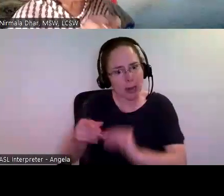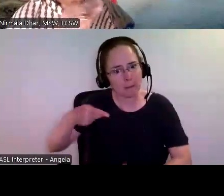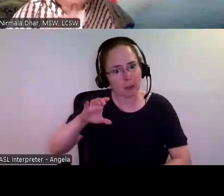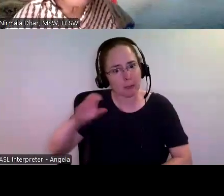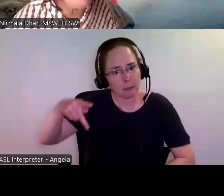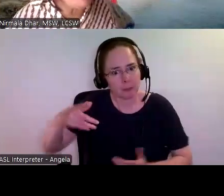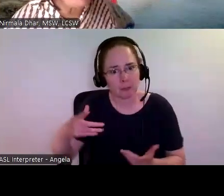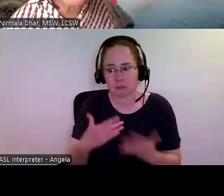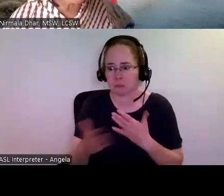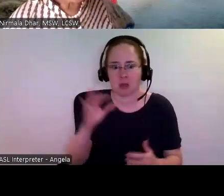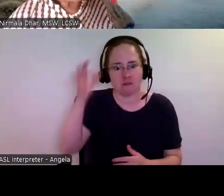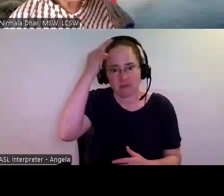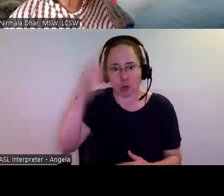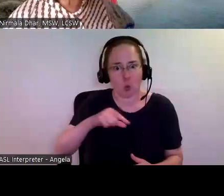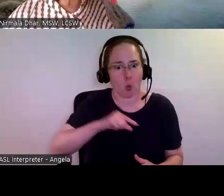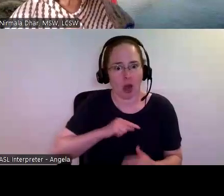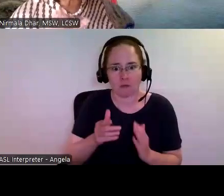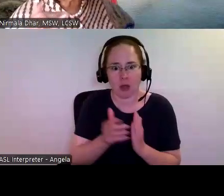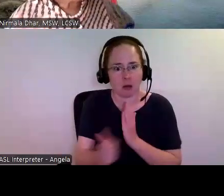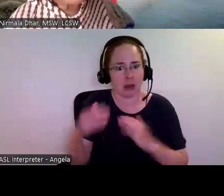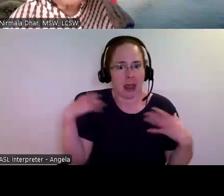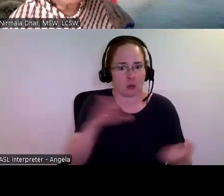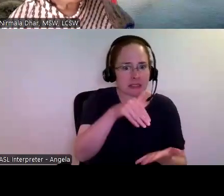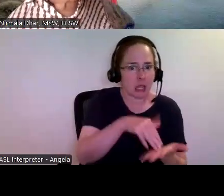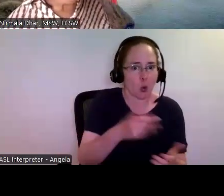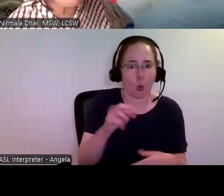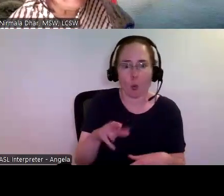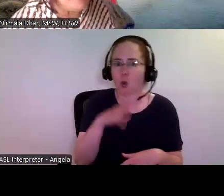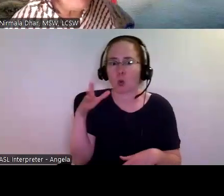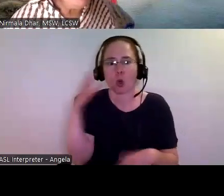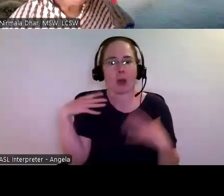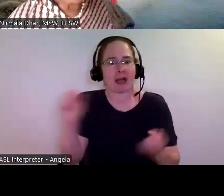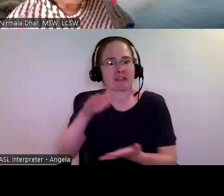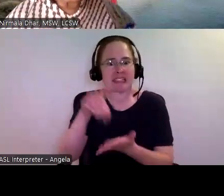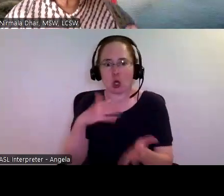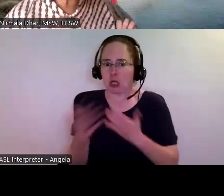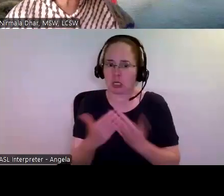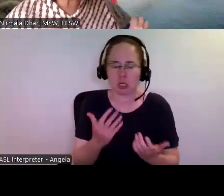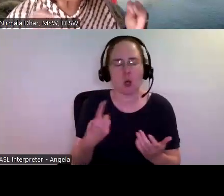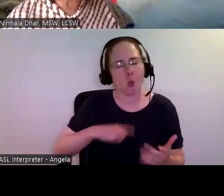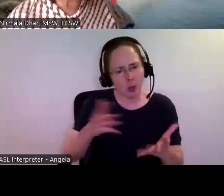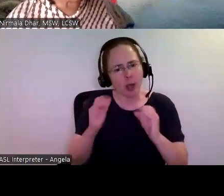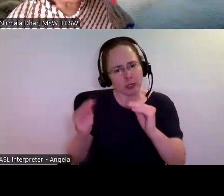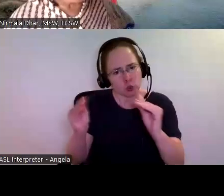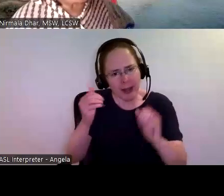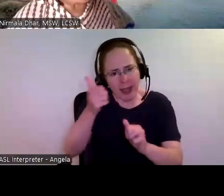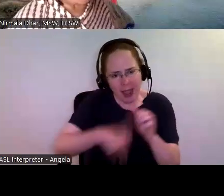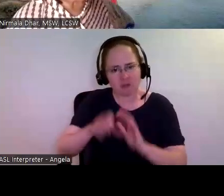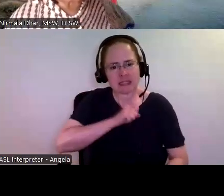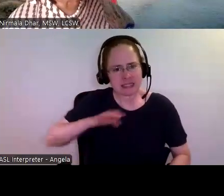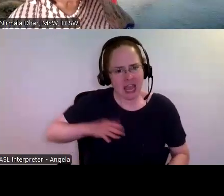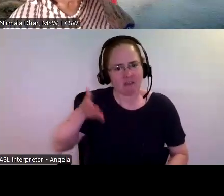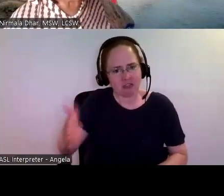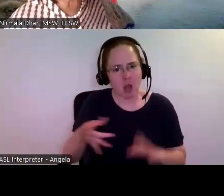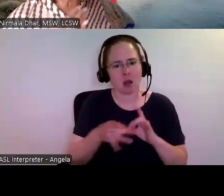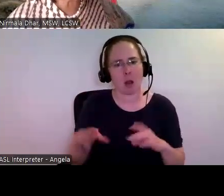whether you're a federally qualified health center or a rural health center. We want to train every staff there in behavioral